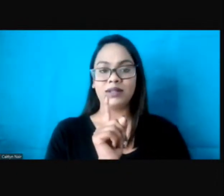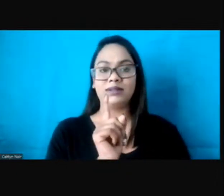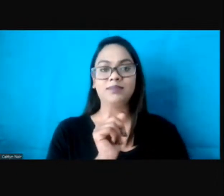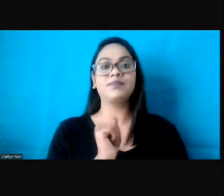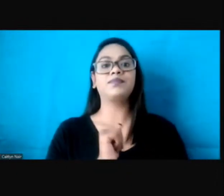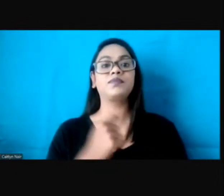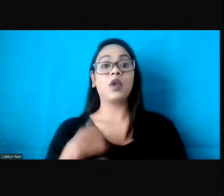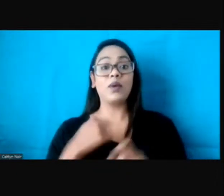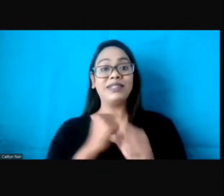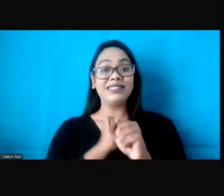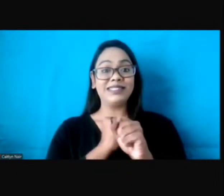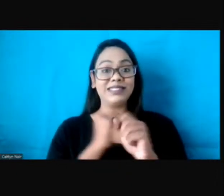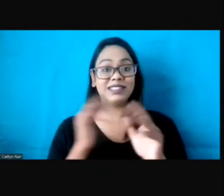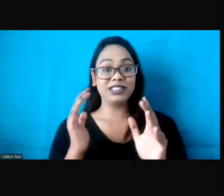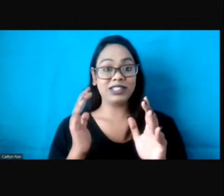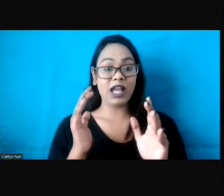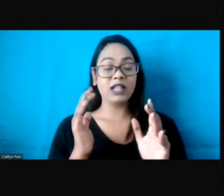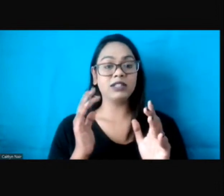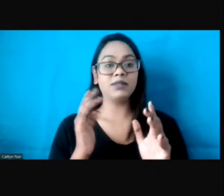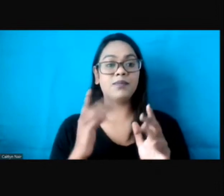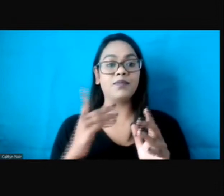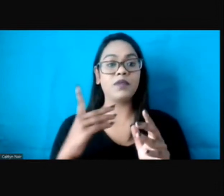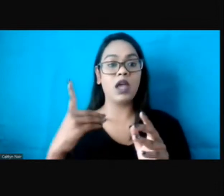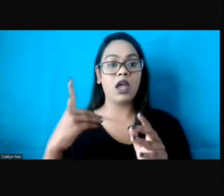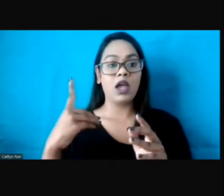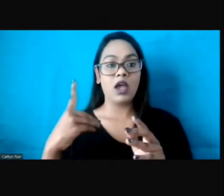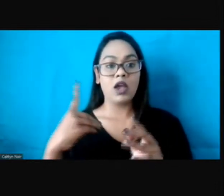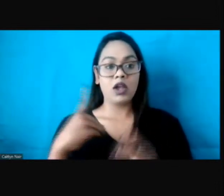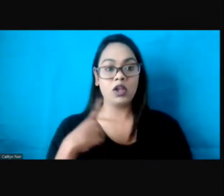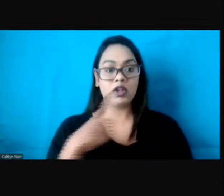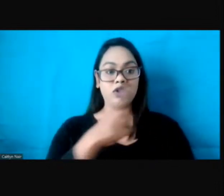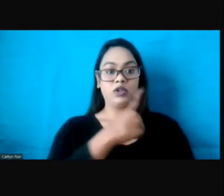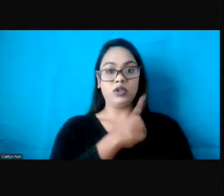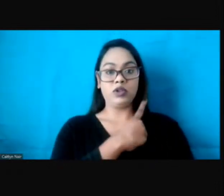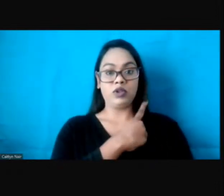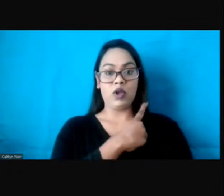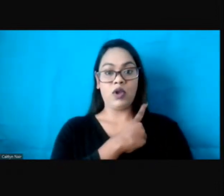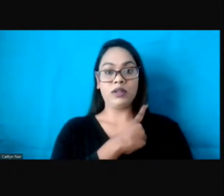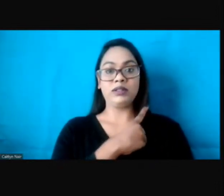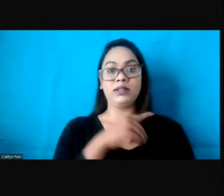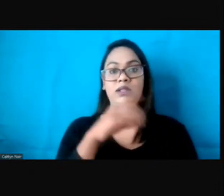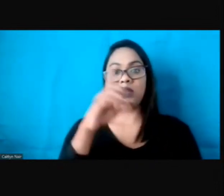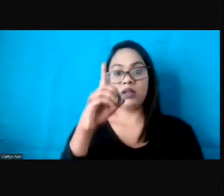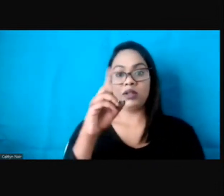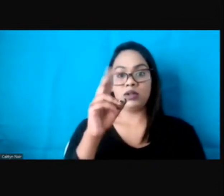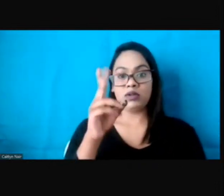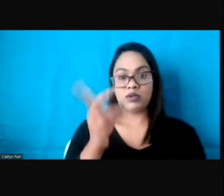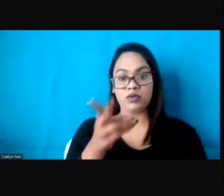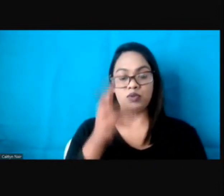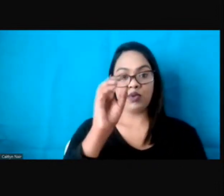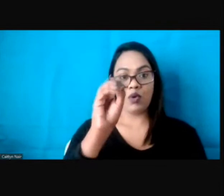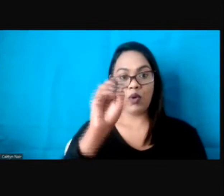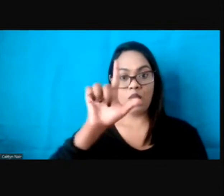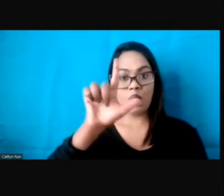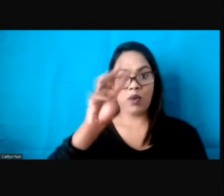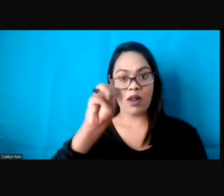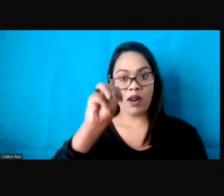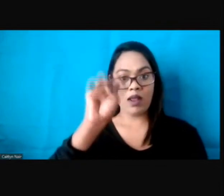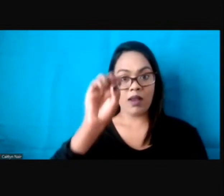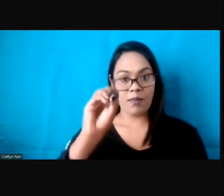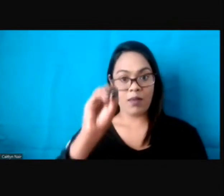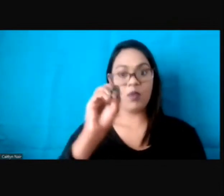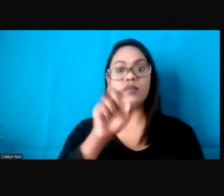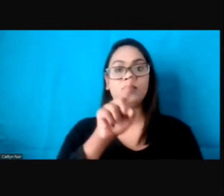Honorable Minister, Dr. Phaahla, to give us the opening and welcome address together with the update as far as